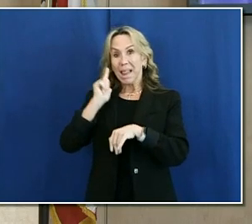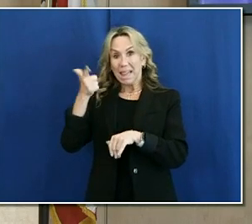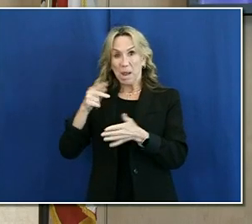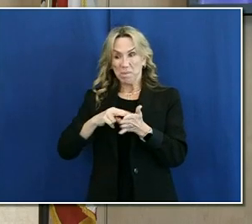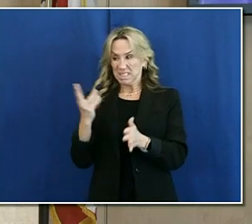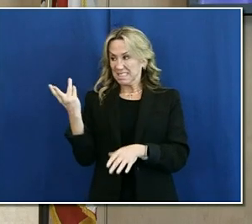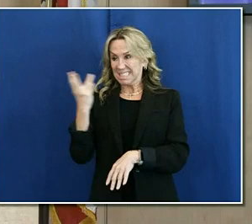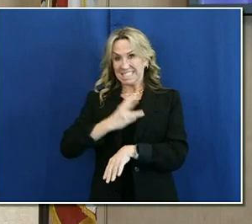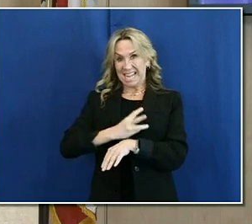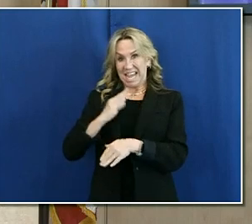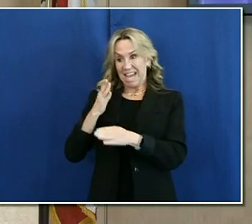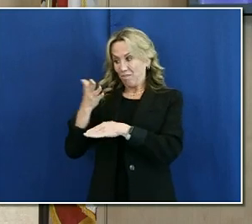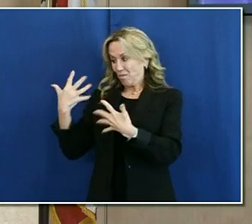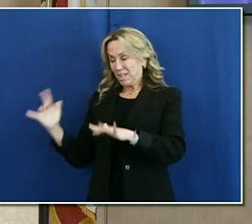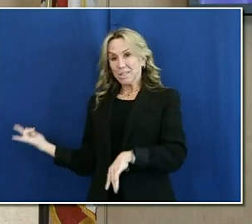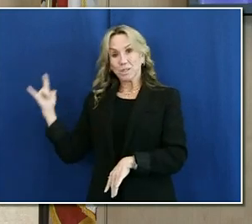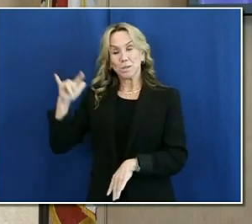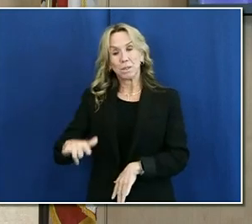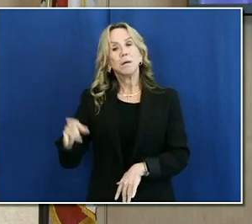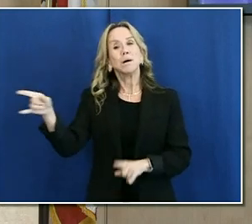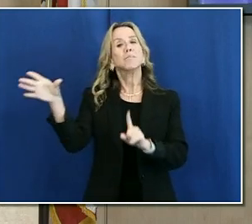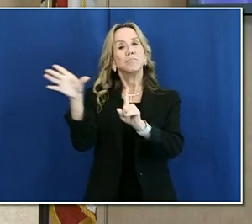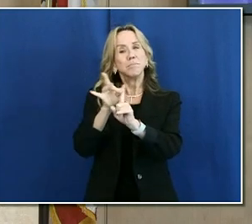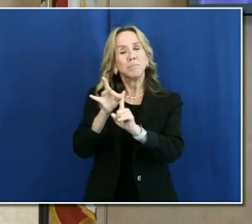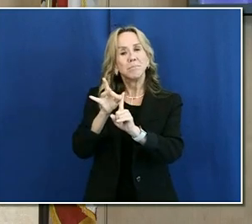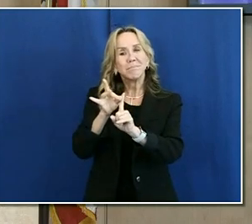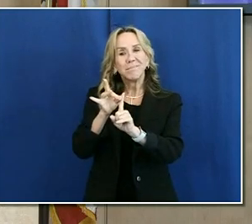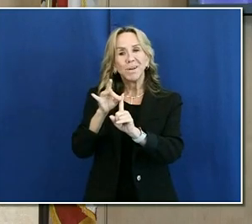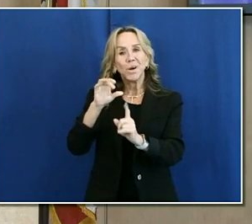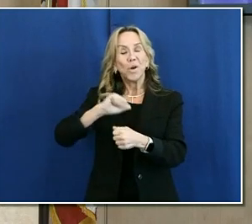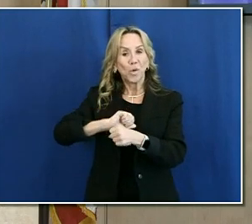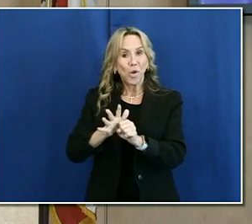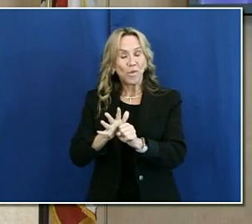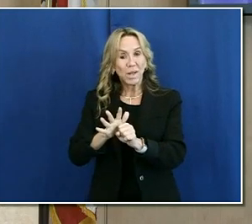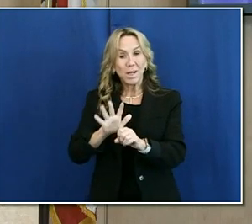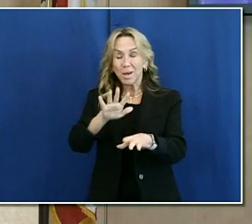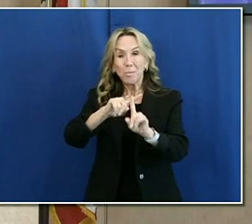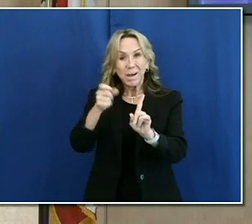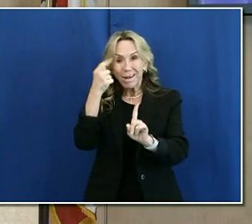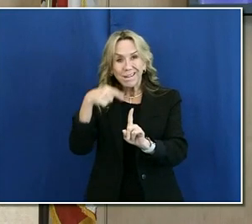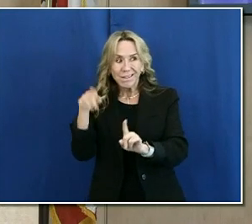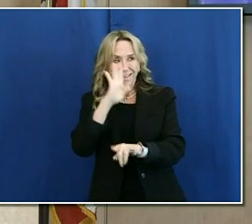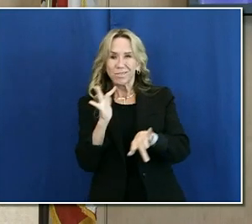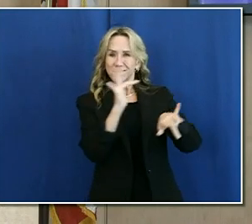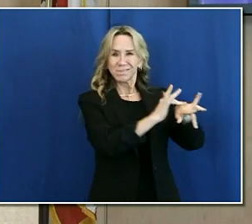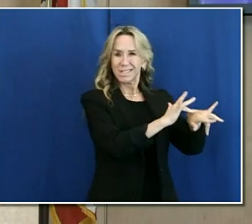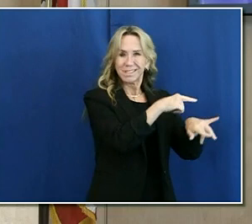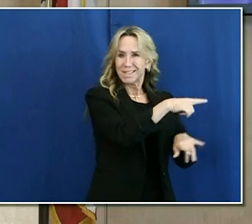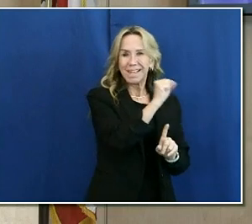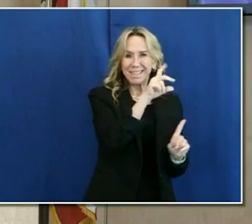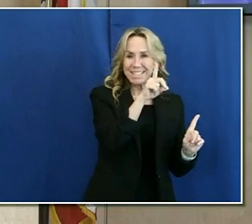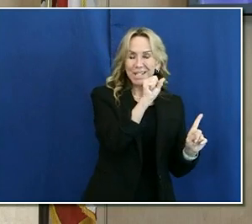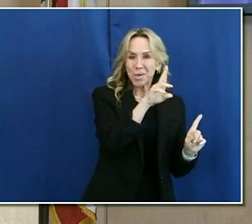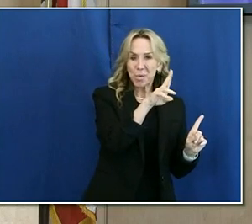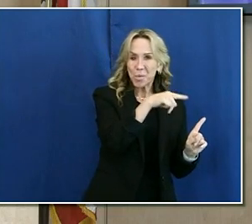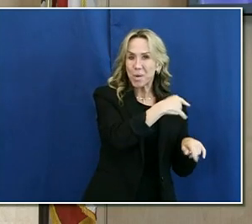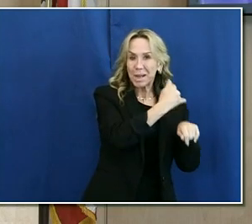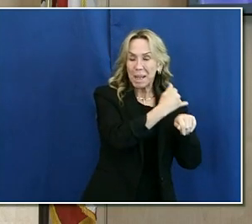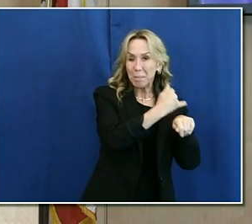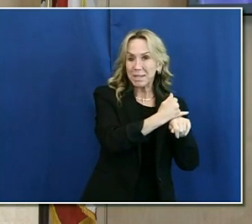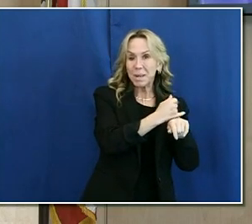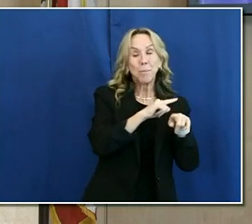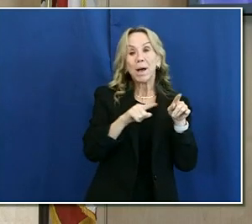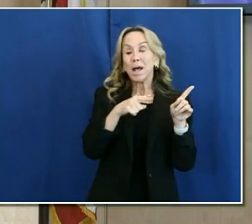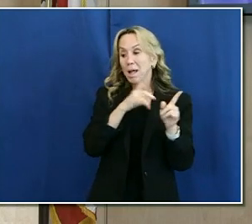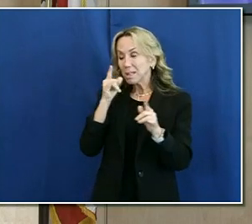COVID. It turns out, in the meantime, this person's close contacts and some family members from the person's